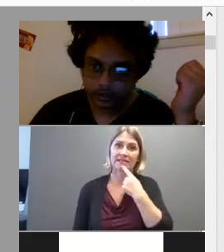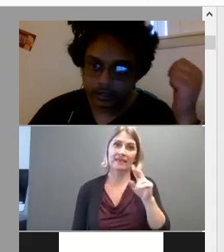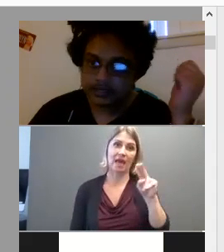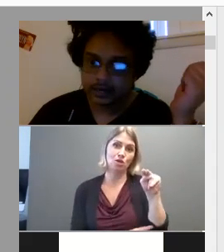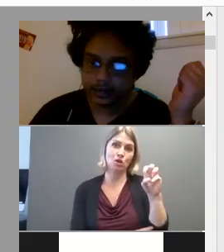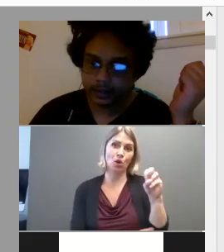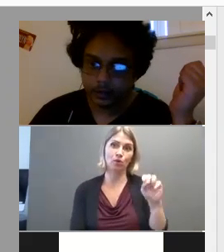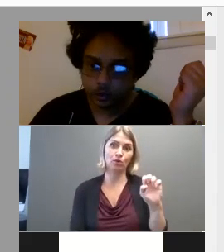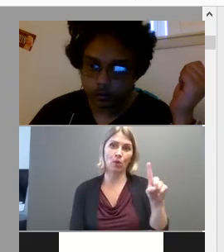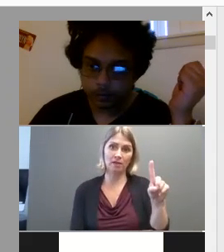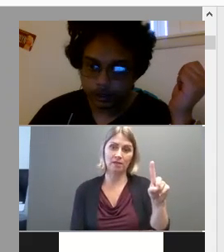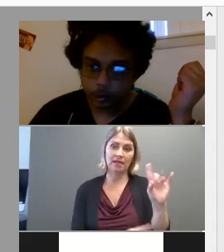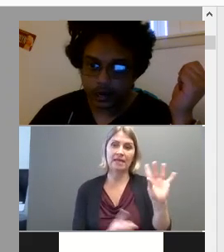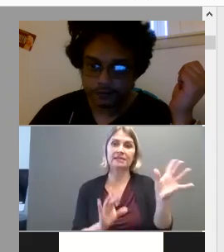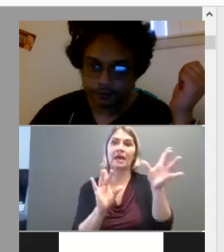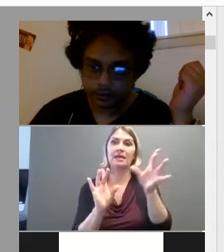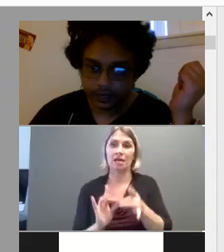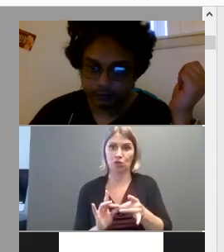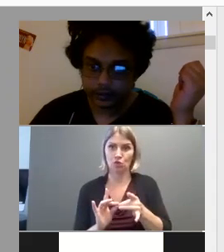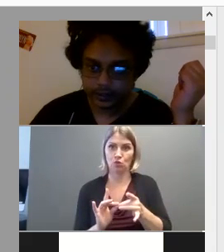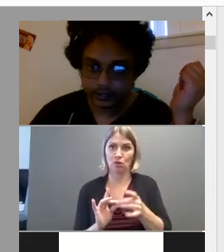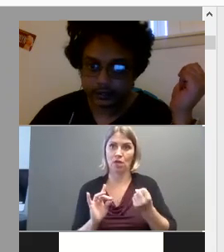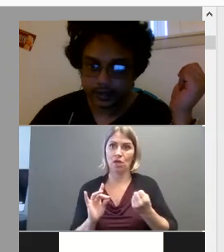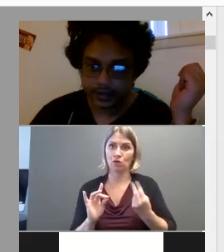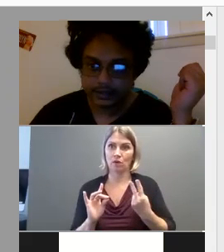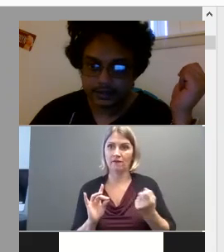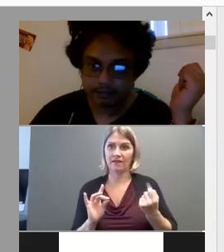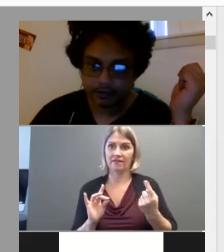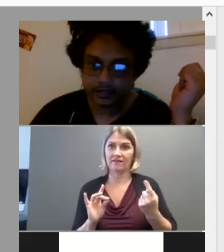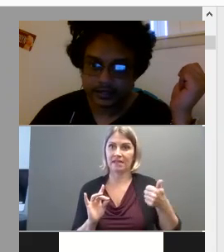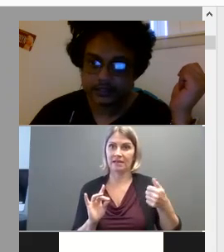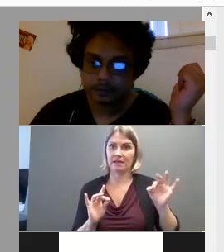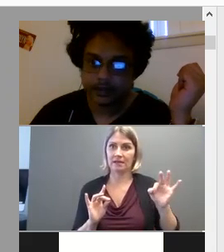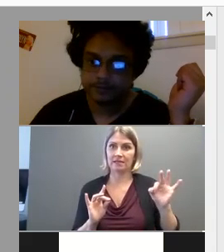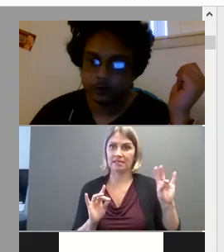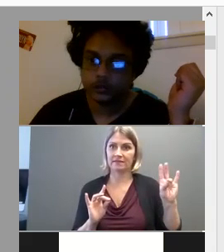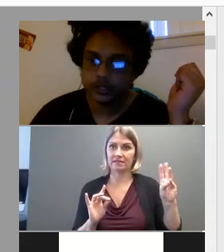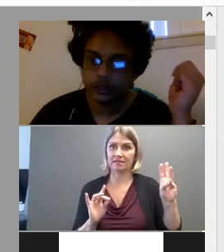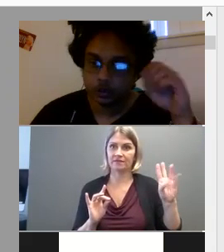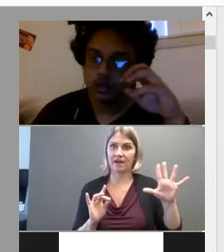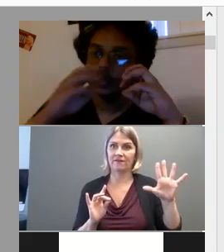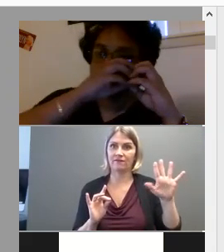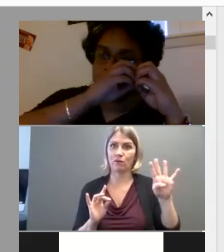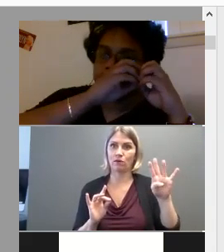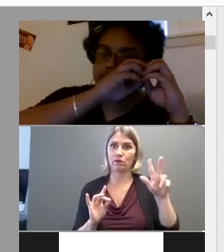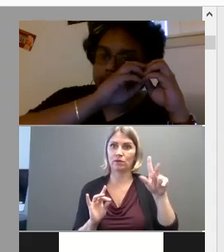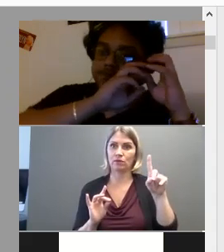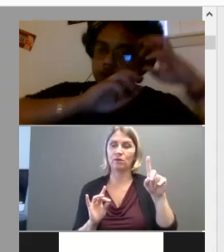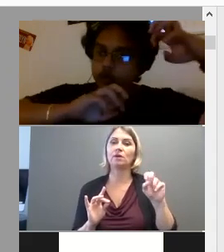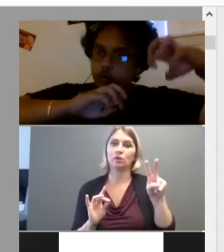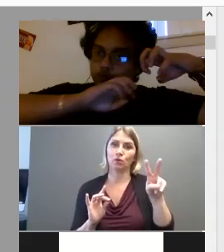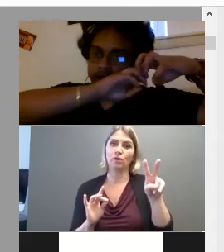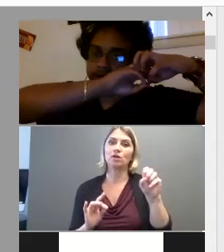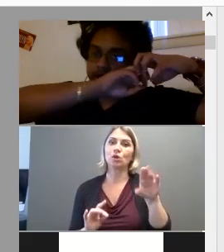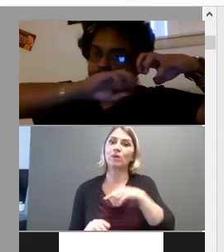1 is connected to 12, 11, 10, 9, 7, 6, 5, 4, 3, 2. So we can